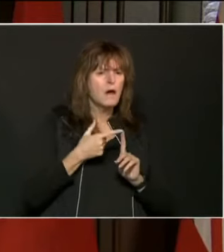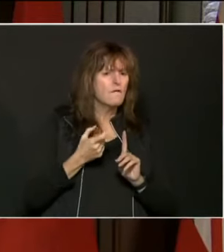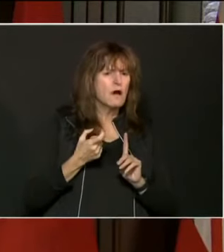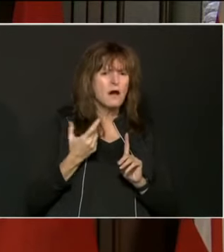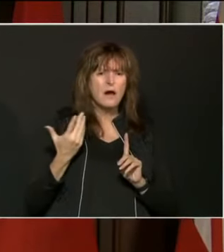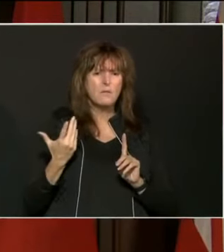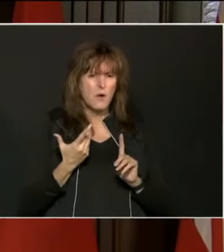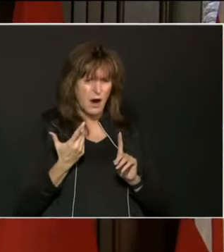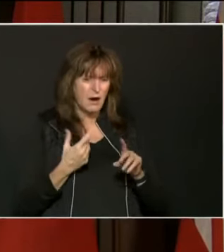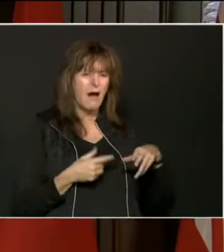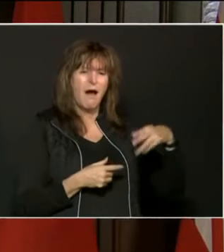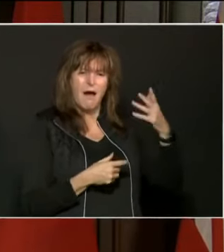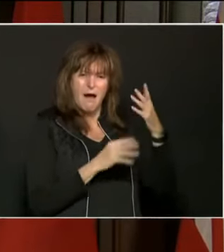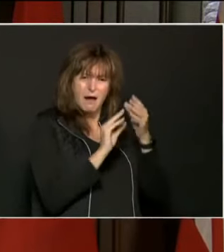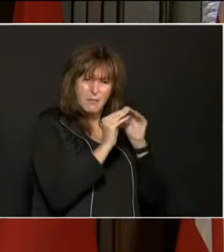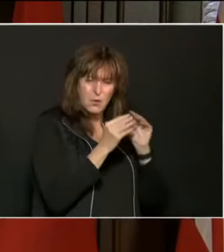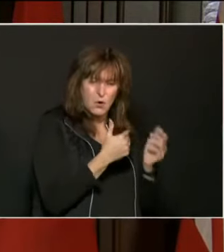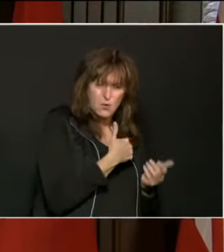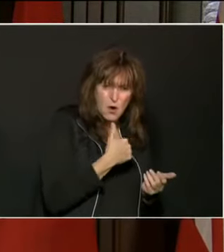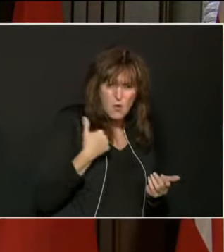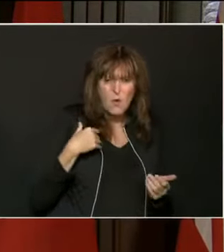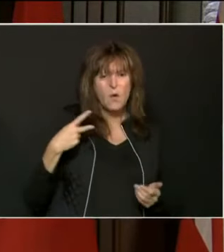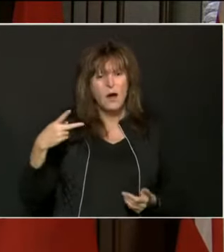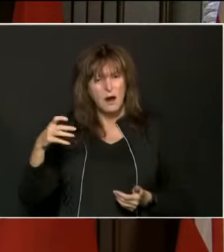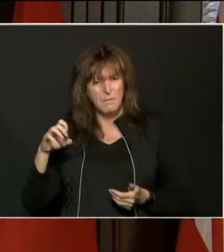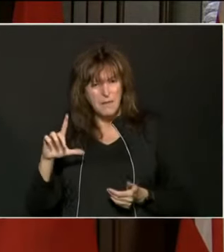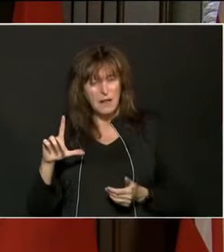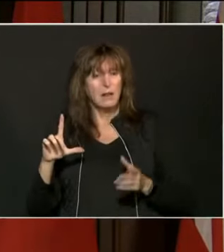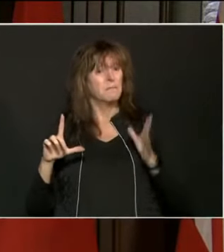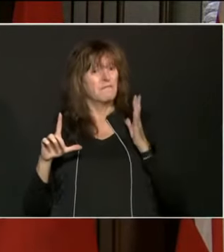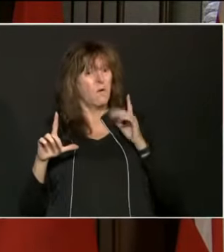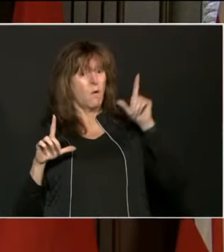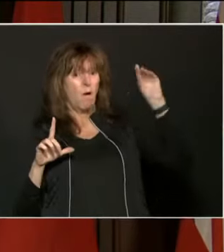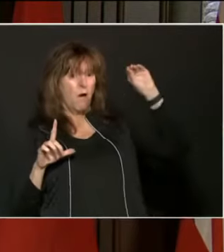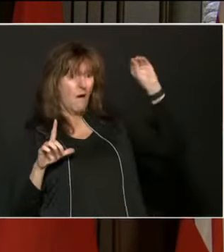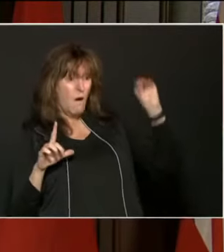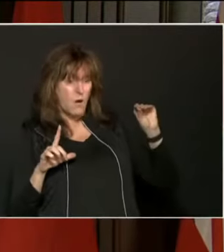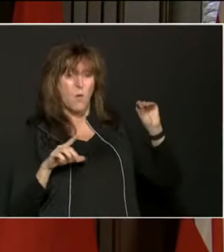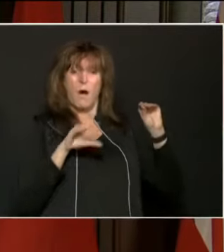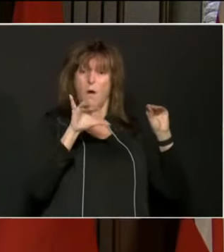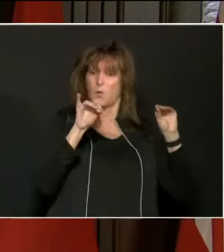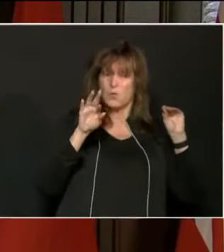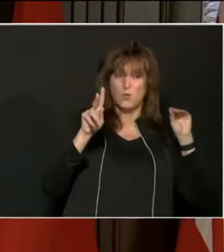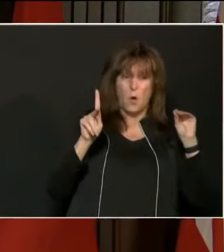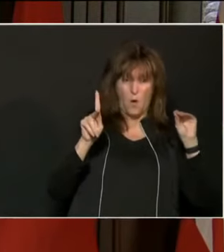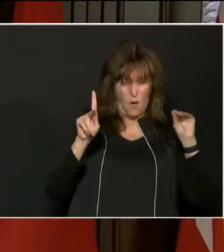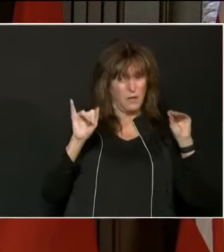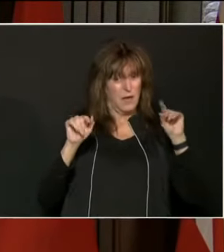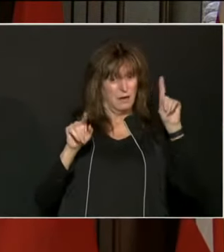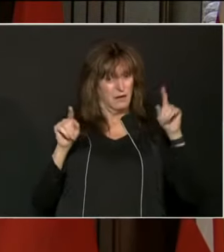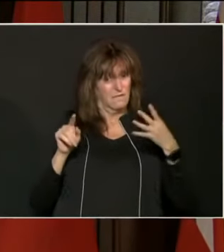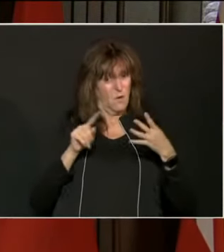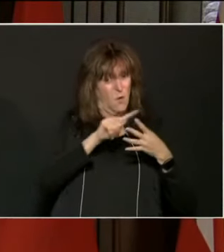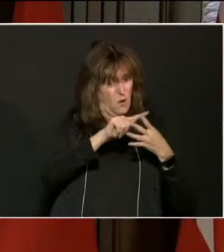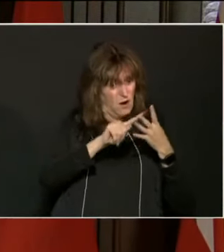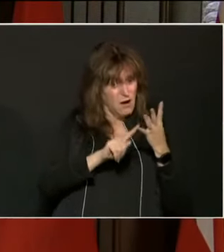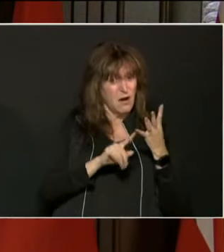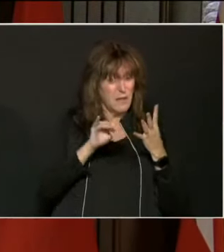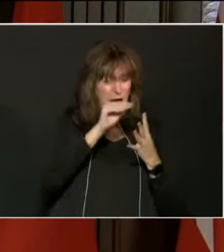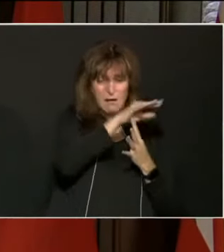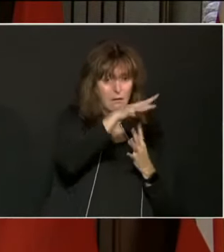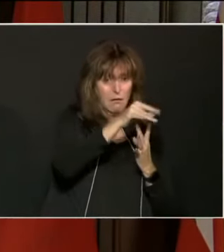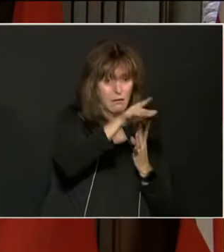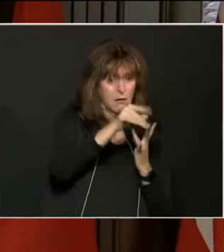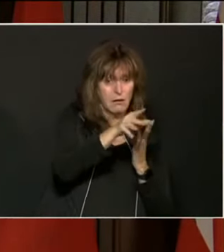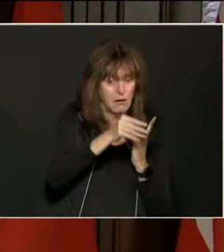Toronto, Peel, at that time Ottawa and York, and with occasional outbreaks in some of the outer settings. We now have lists